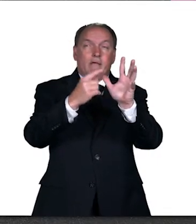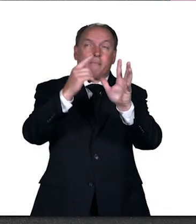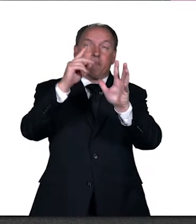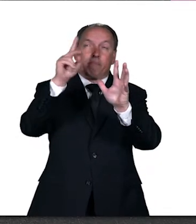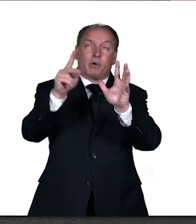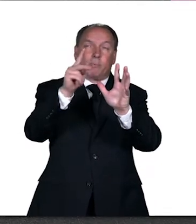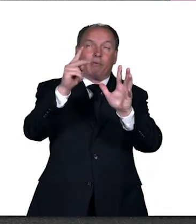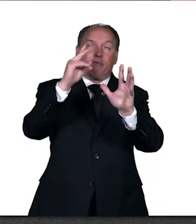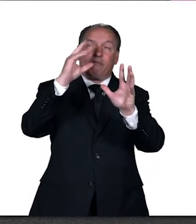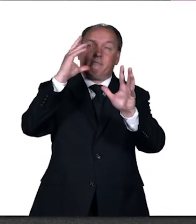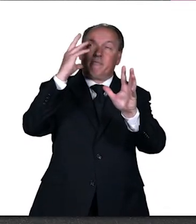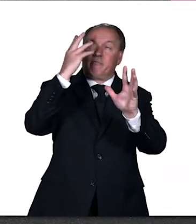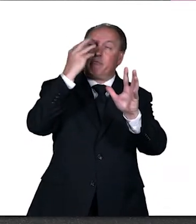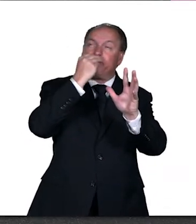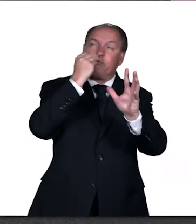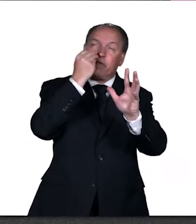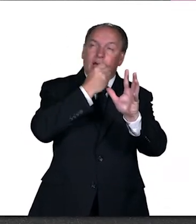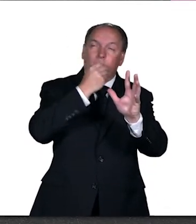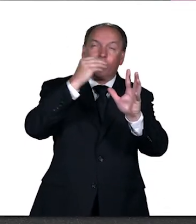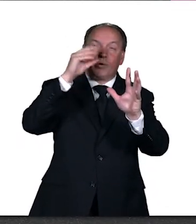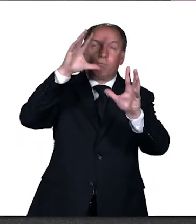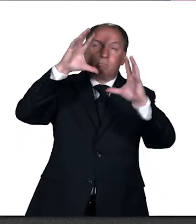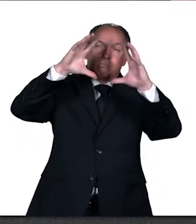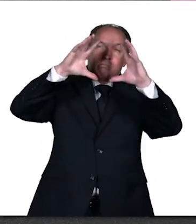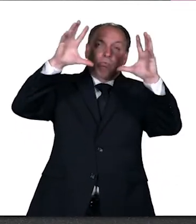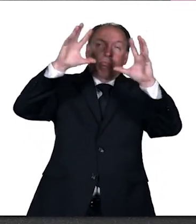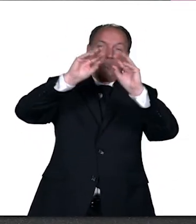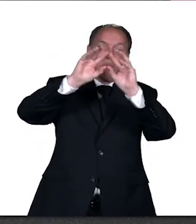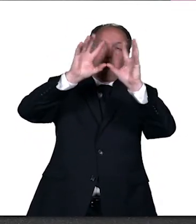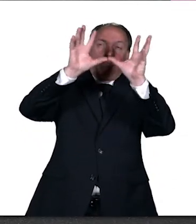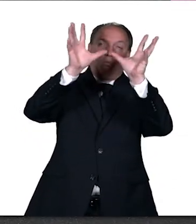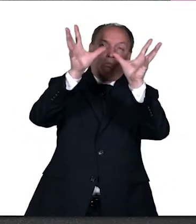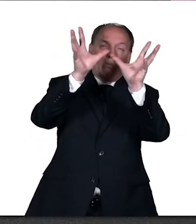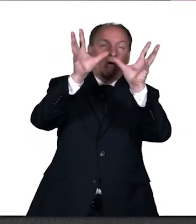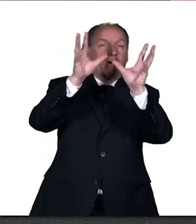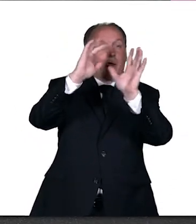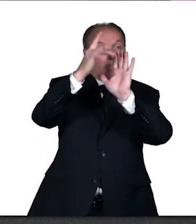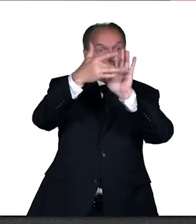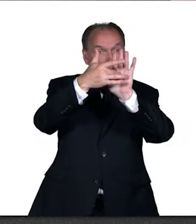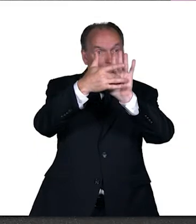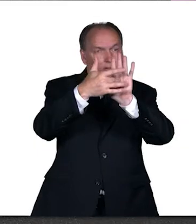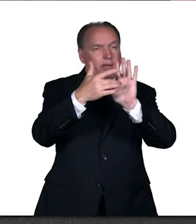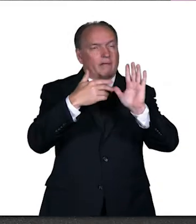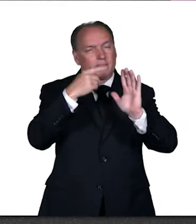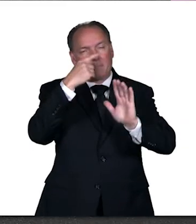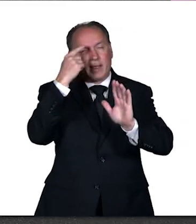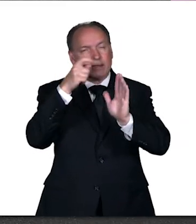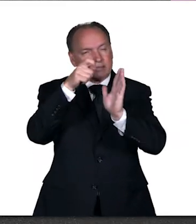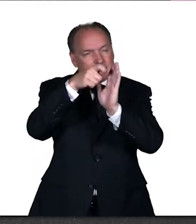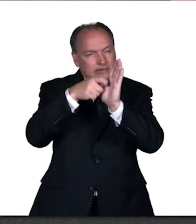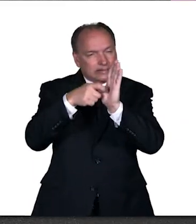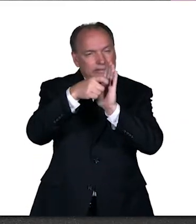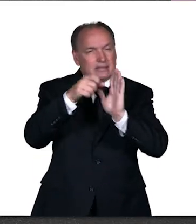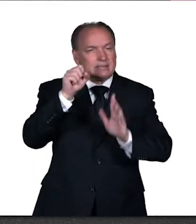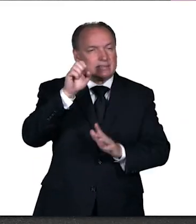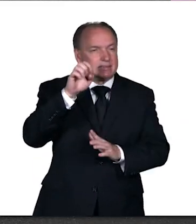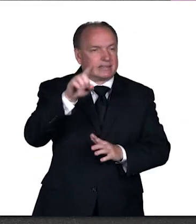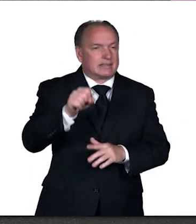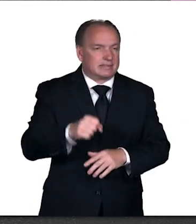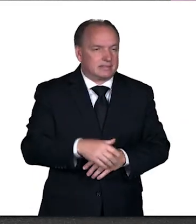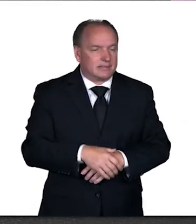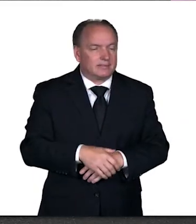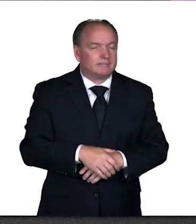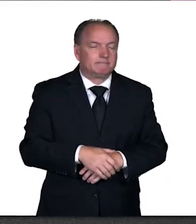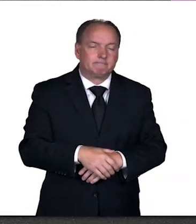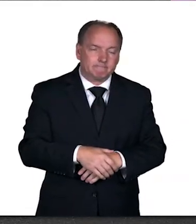purple flower. And in the middle, we have the black seeds. Great